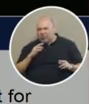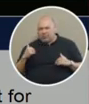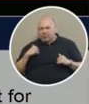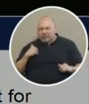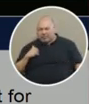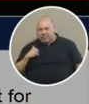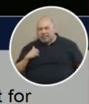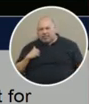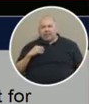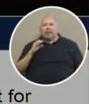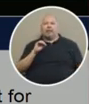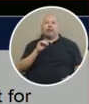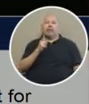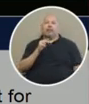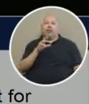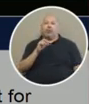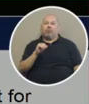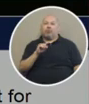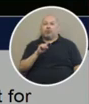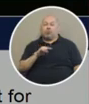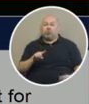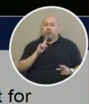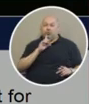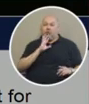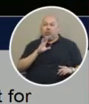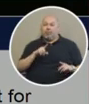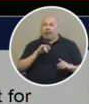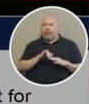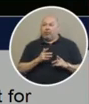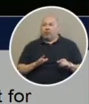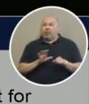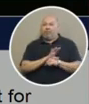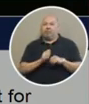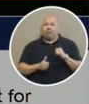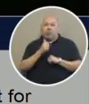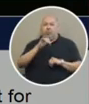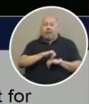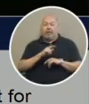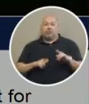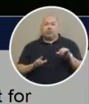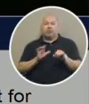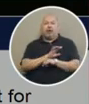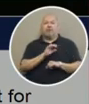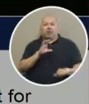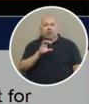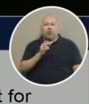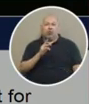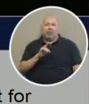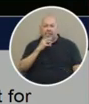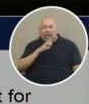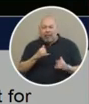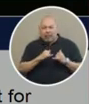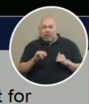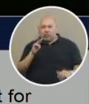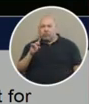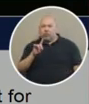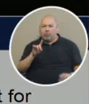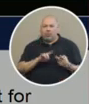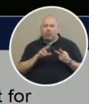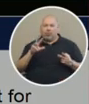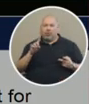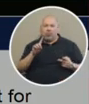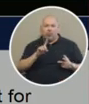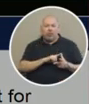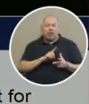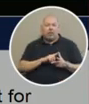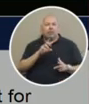responsibility. Laura Cruz I believe she'll be talking, and she'll cover most of that, but she's covering the COVID hotline, 211, 311,